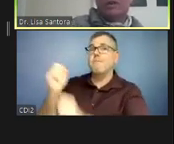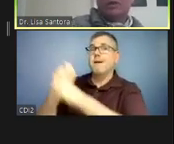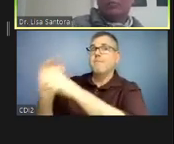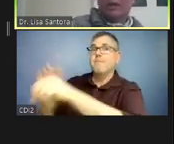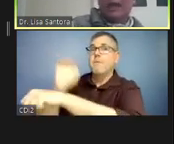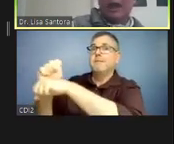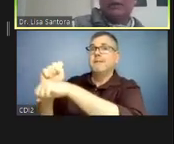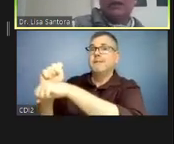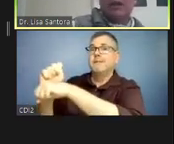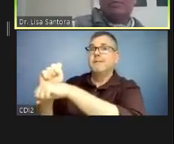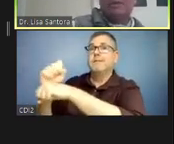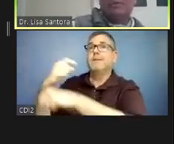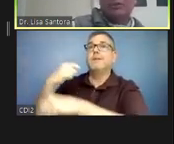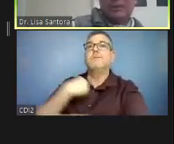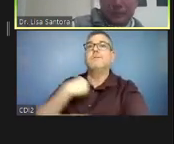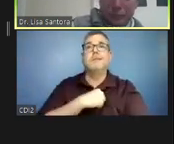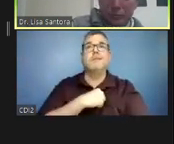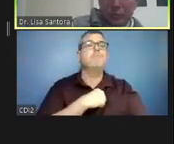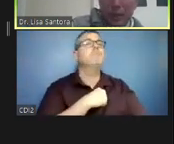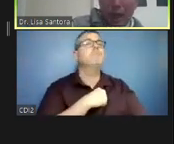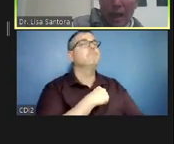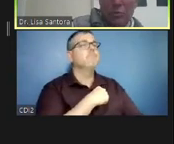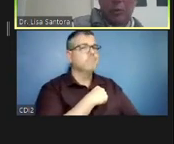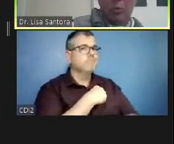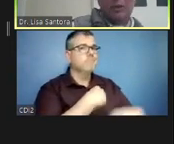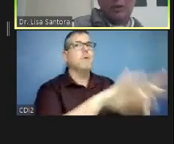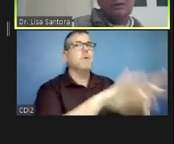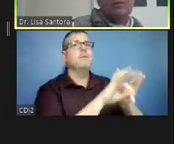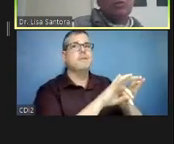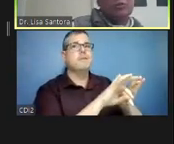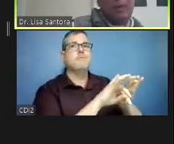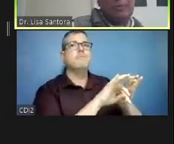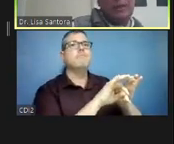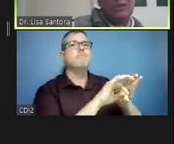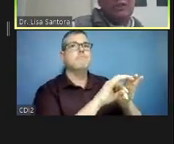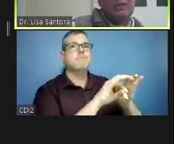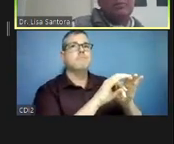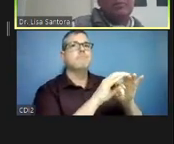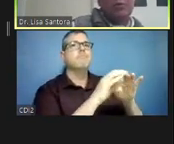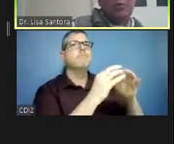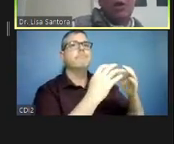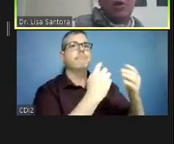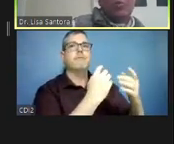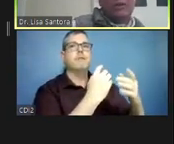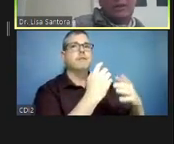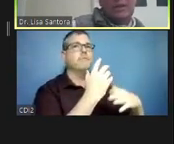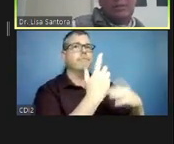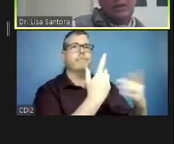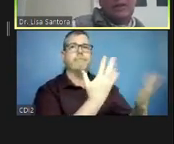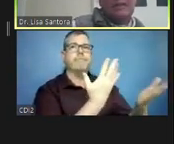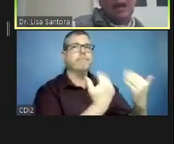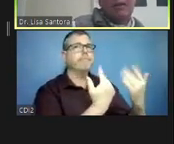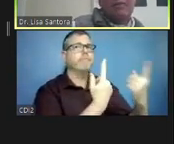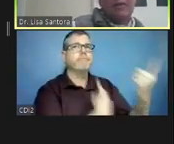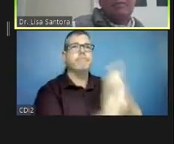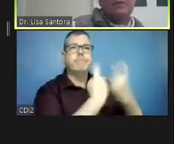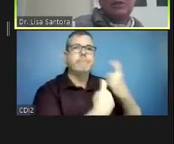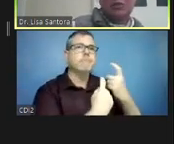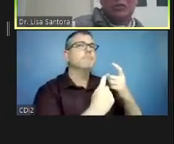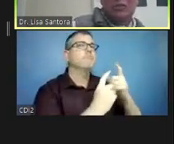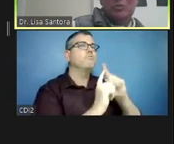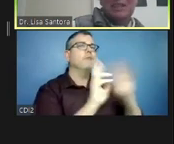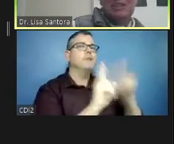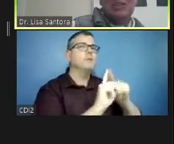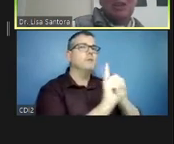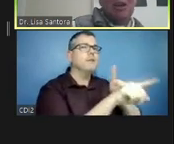everyone in Marin County, especially as we are working with some of the older populations and people with disabilities, have